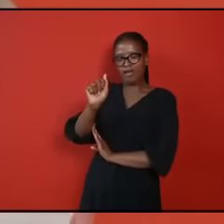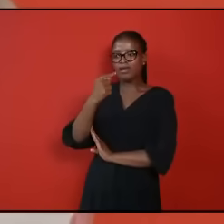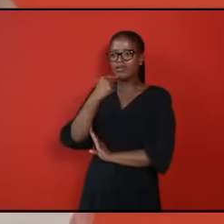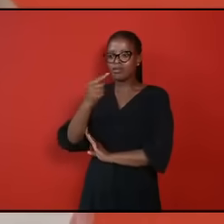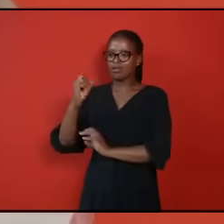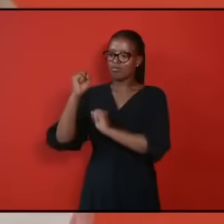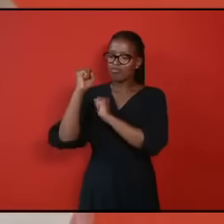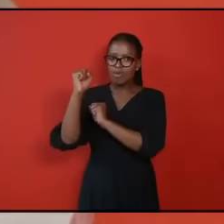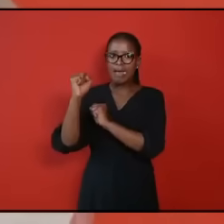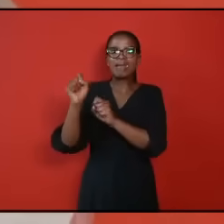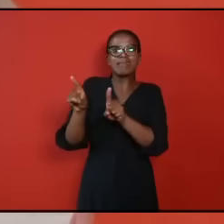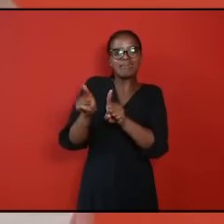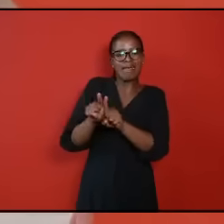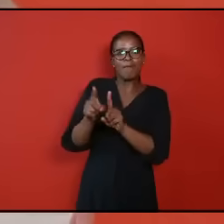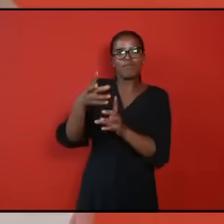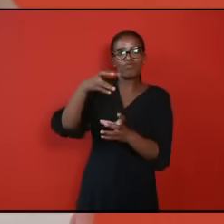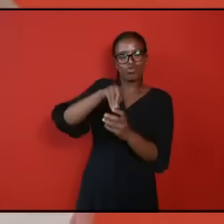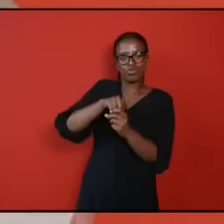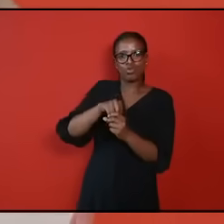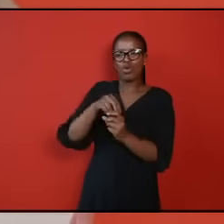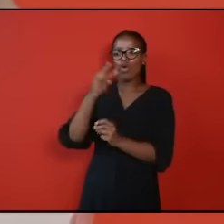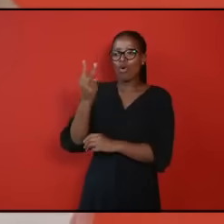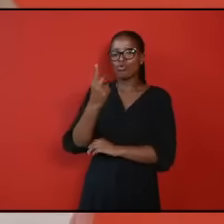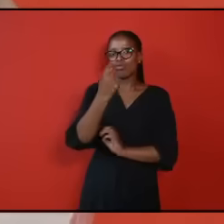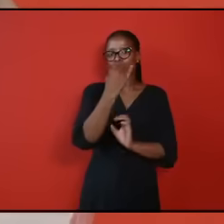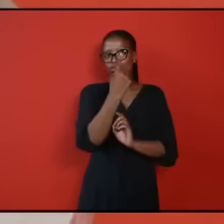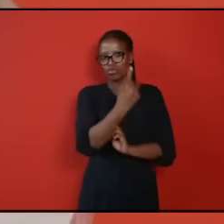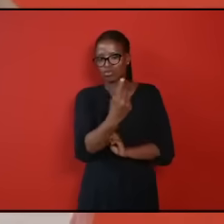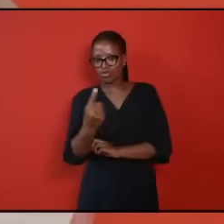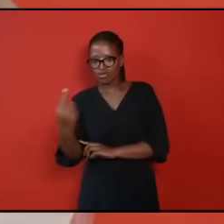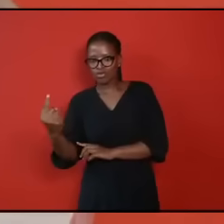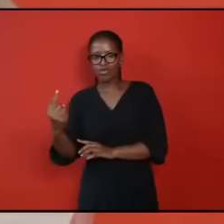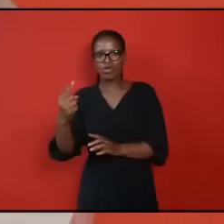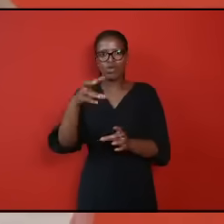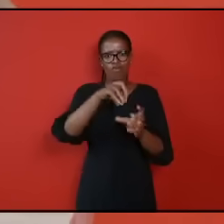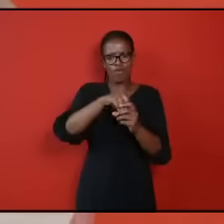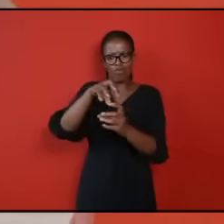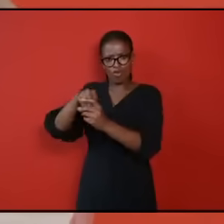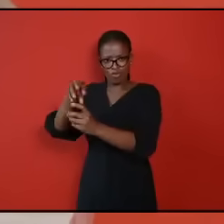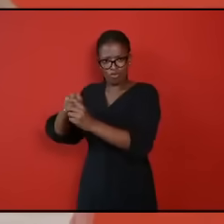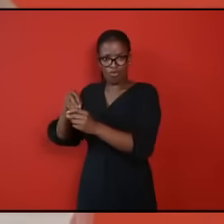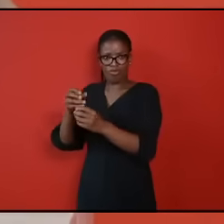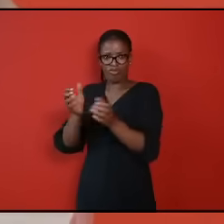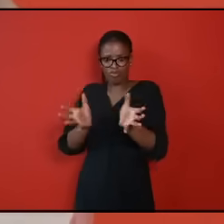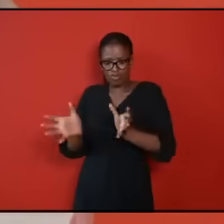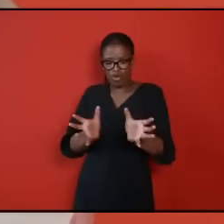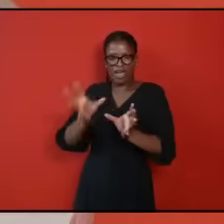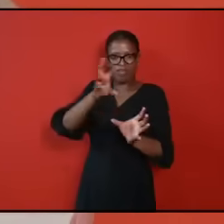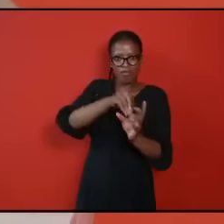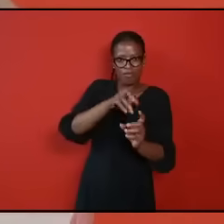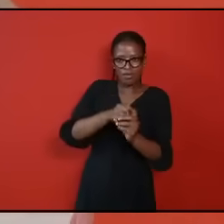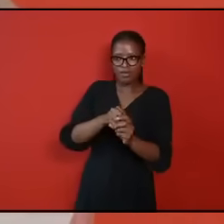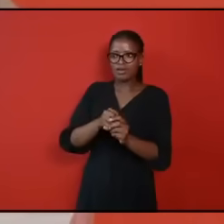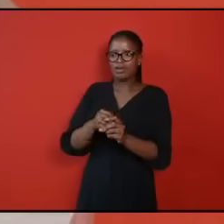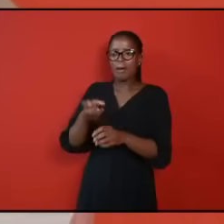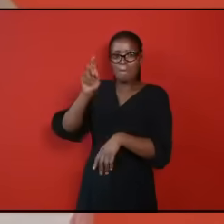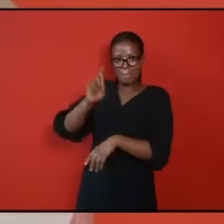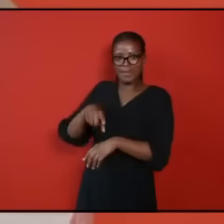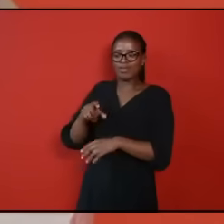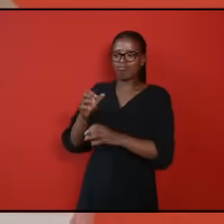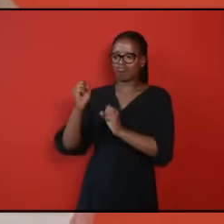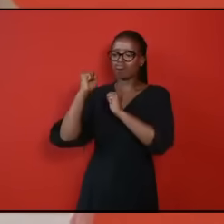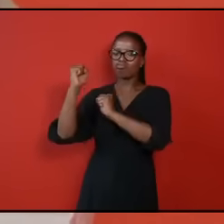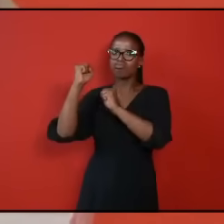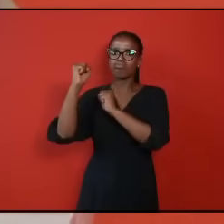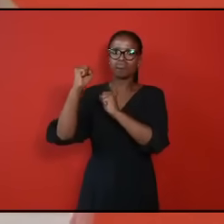boycott, and the individual players and the legends must call for the boycott, because